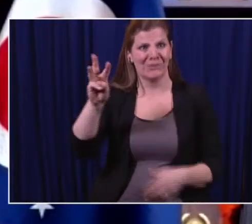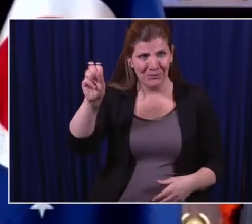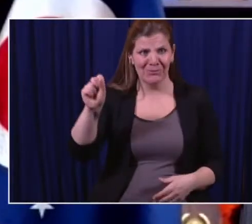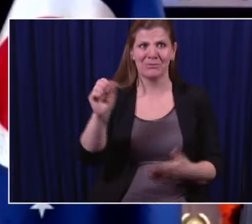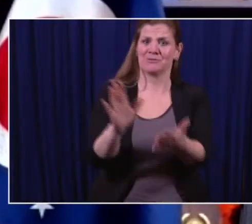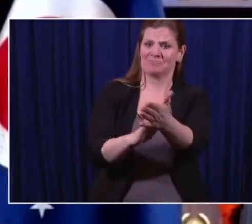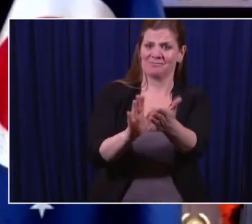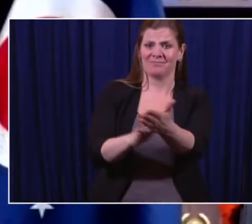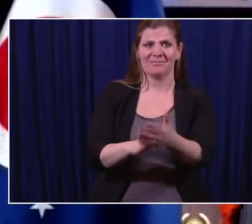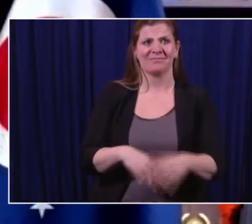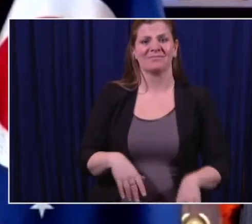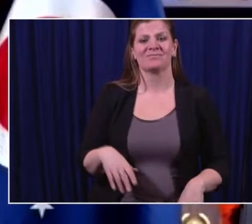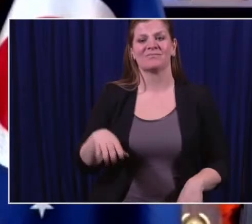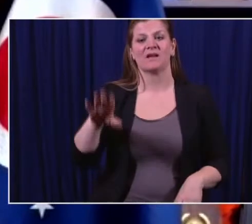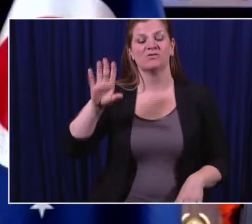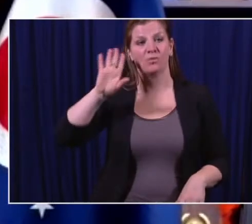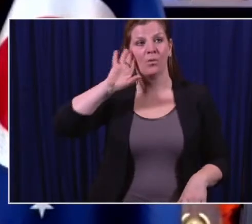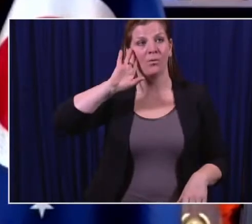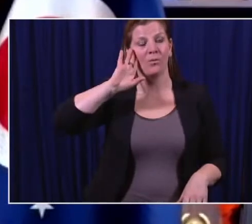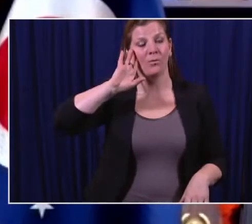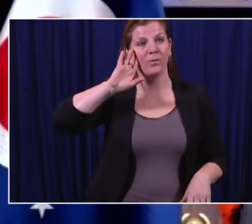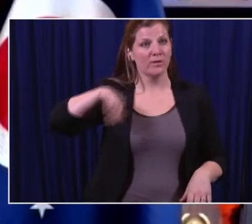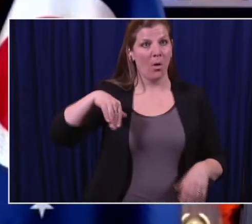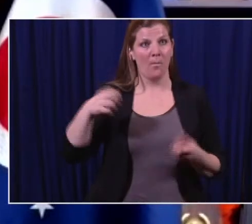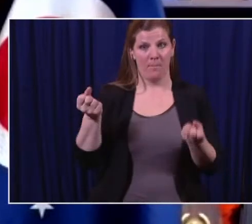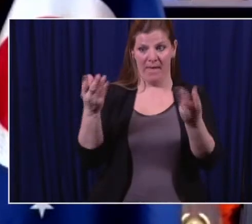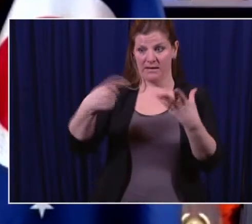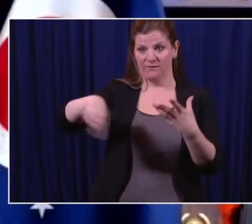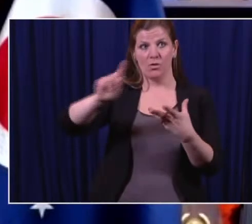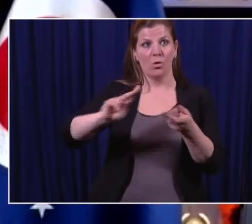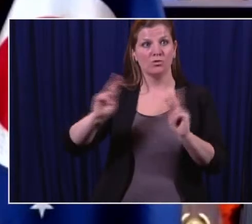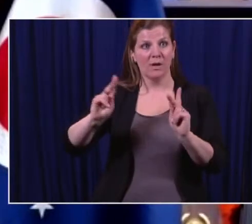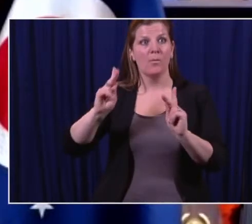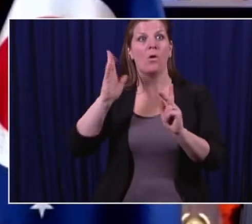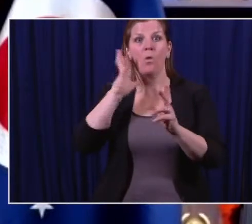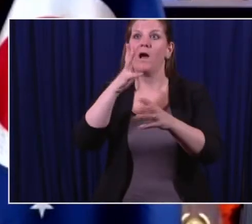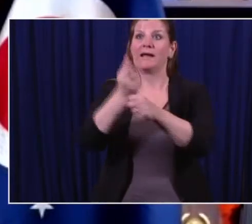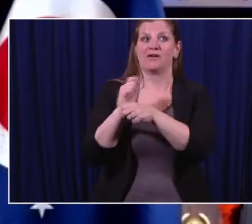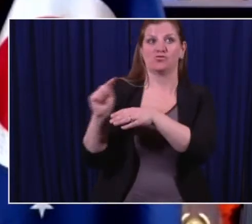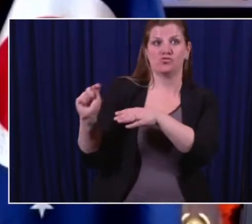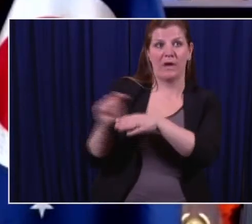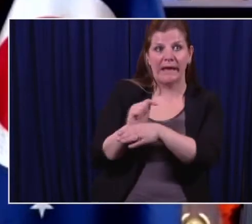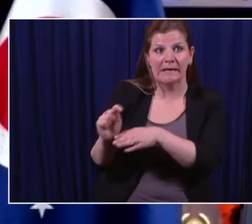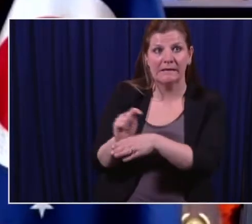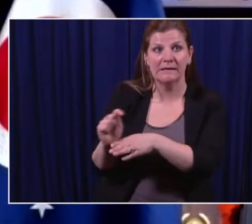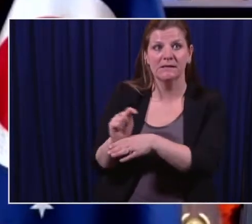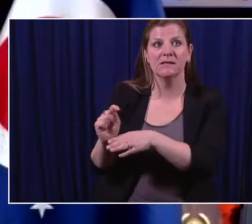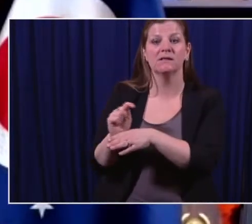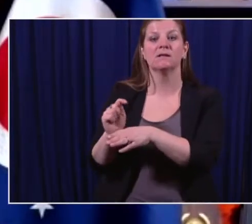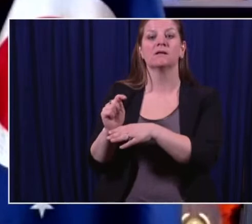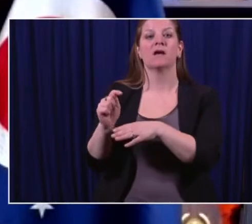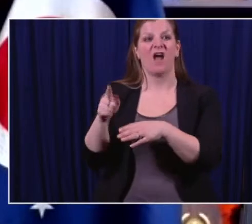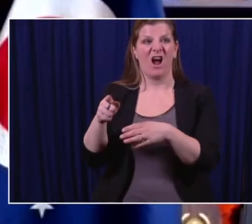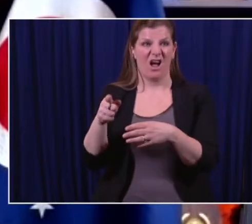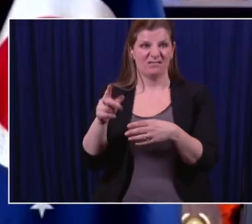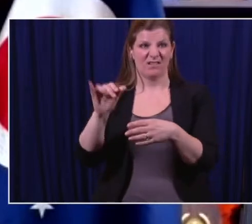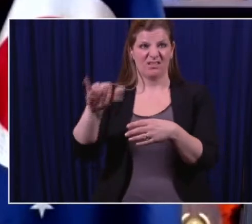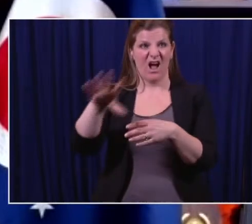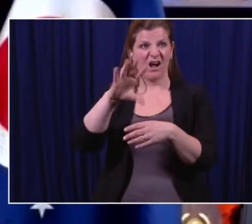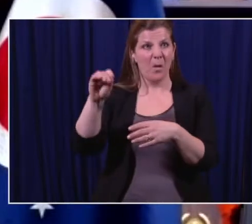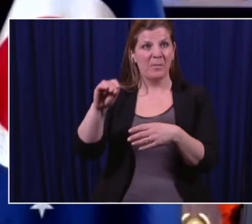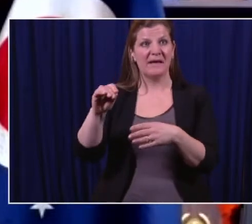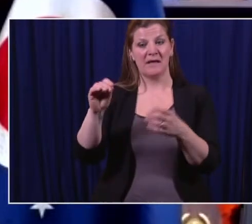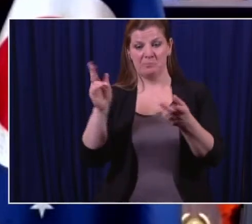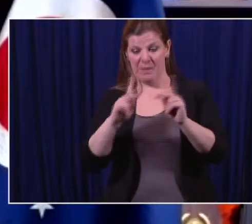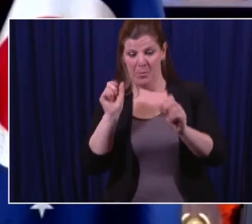And we know that a lot of these folks will be getting trained, and that there's an opportunity for growth inside the company. So